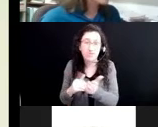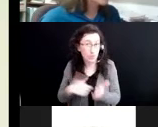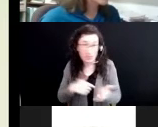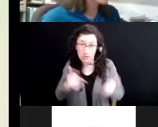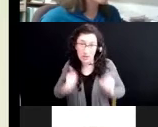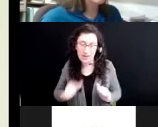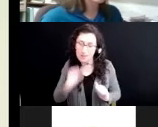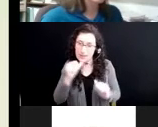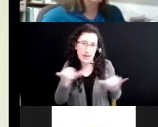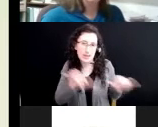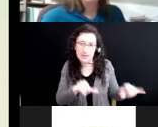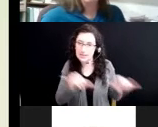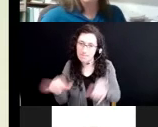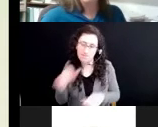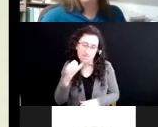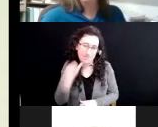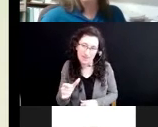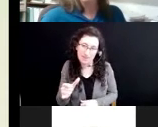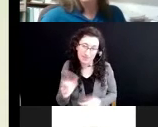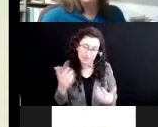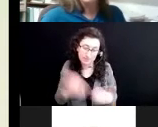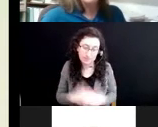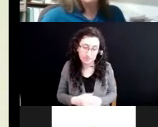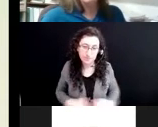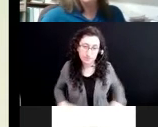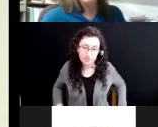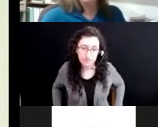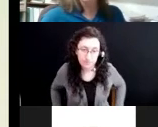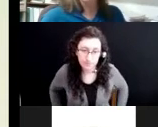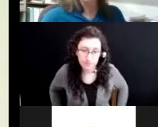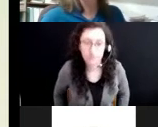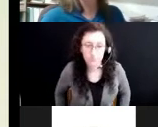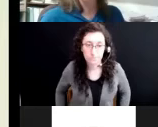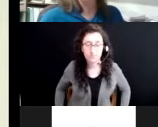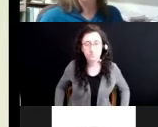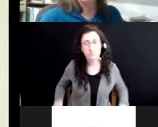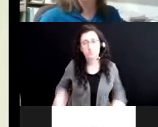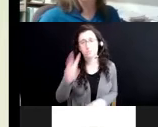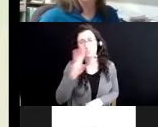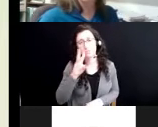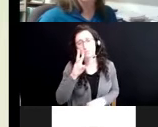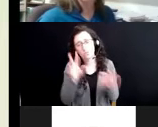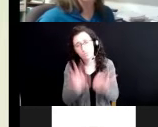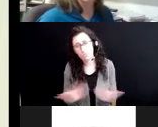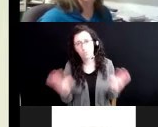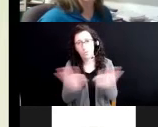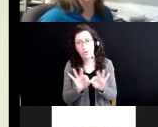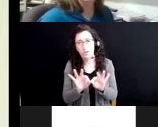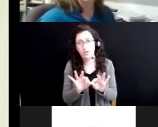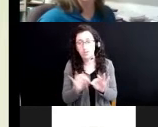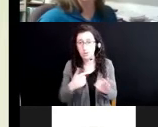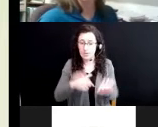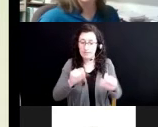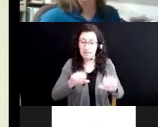All that to say is that water is essential, and it's something that we can provide in our